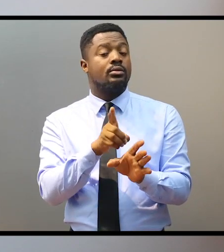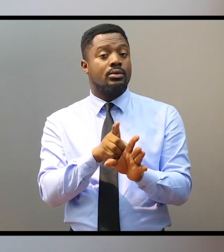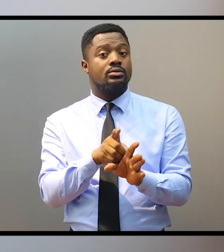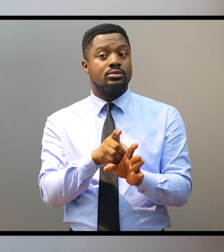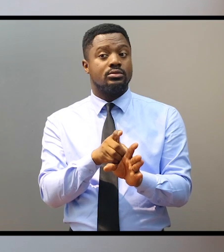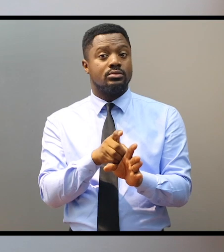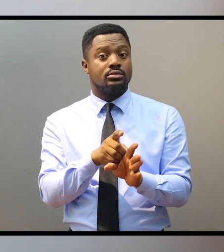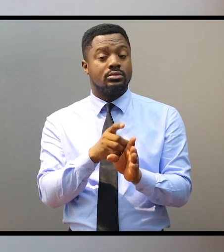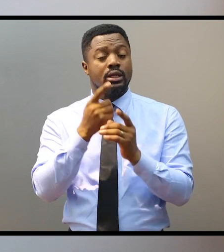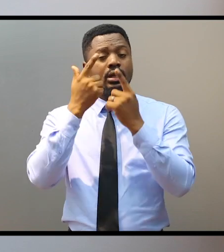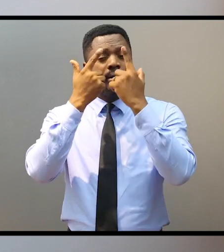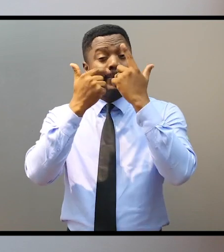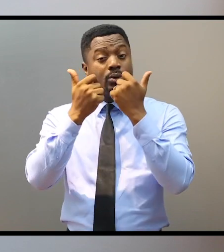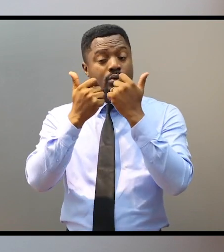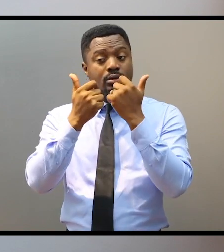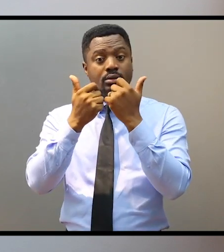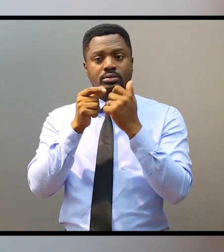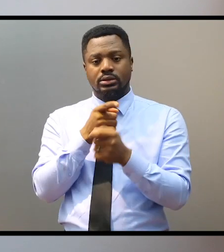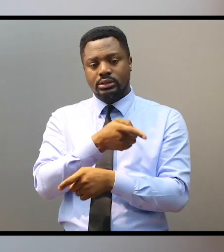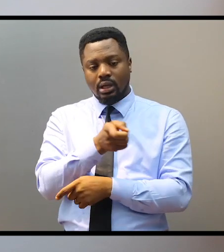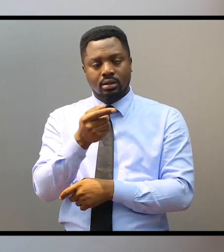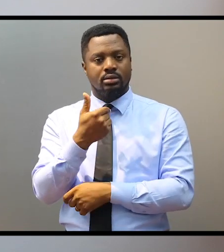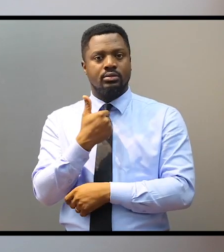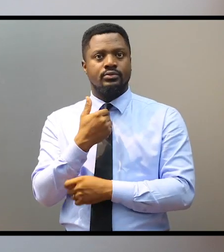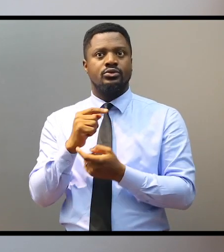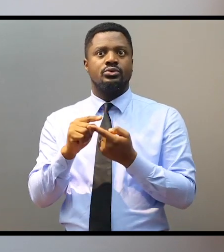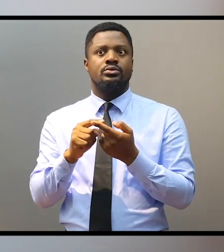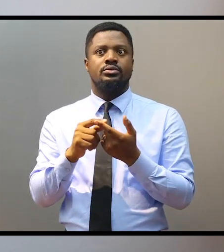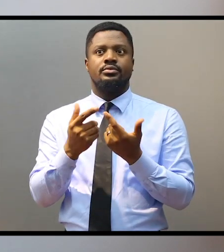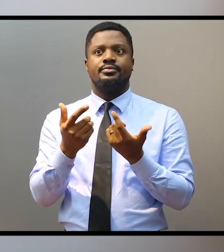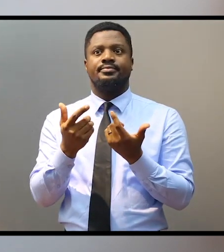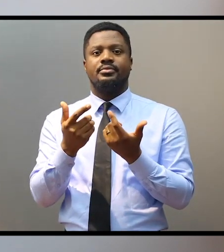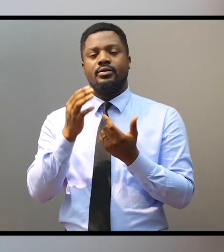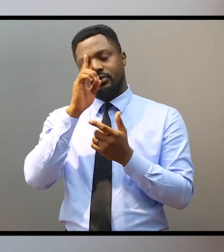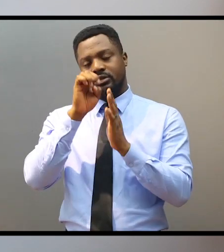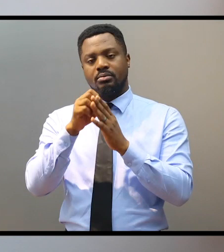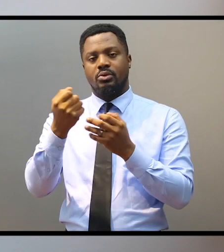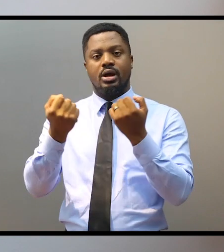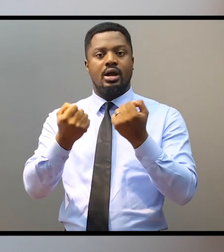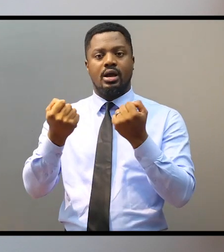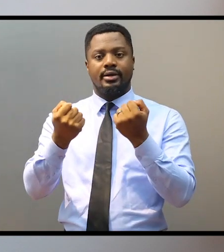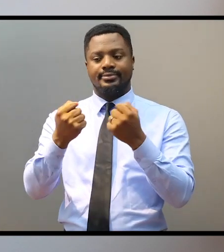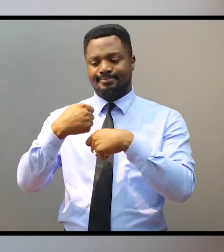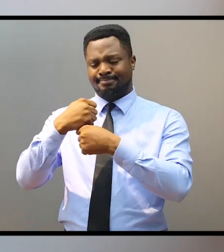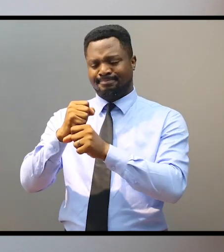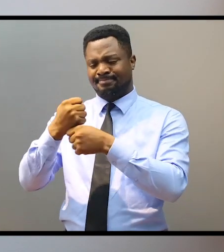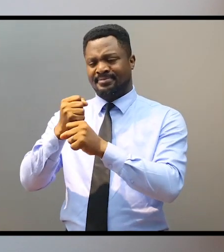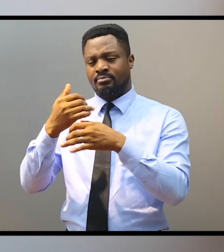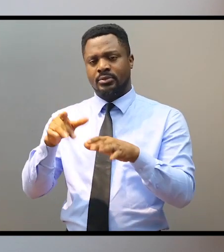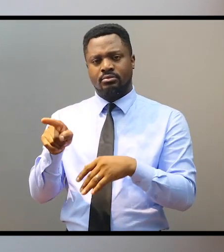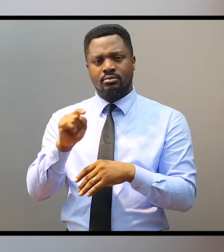with disability because they have to maybe a car is not designed